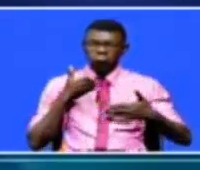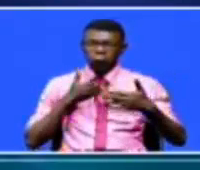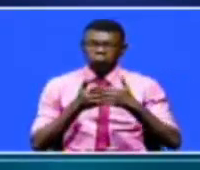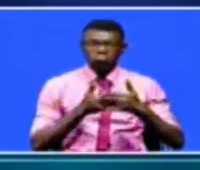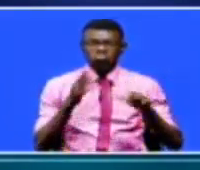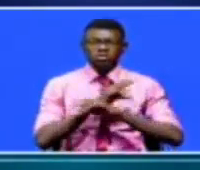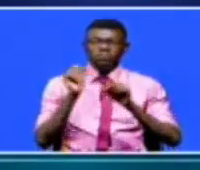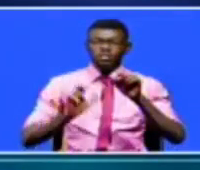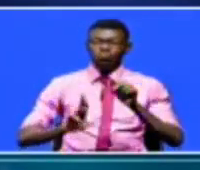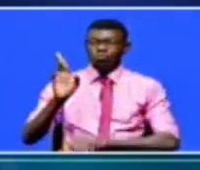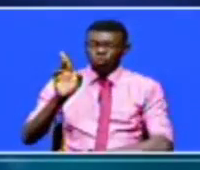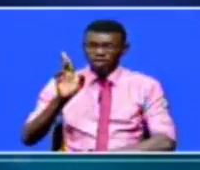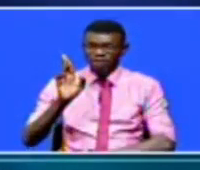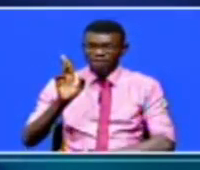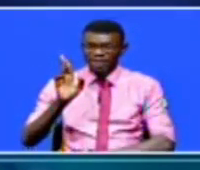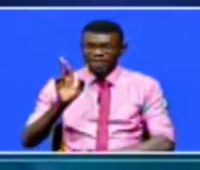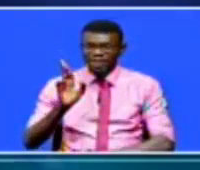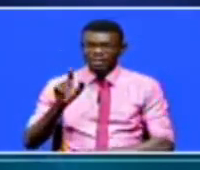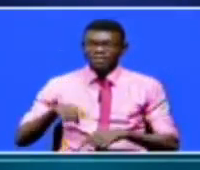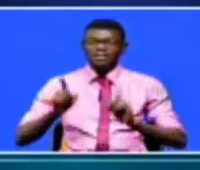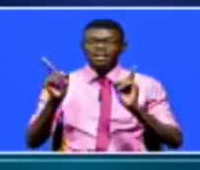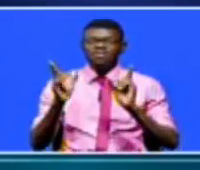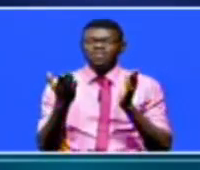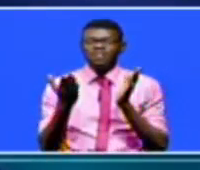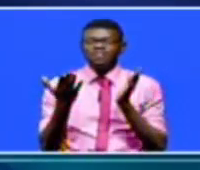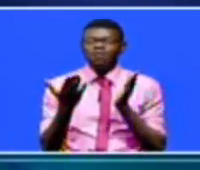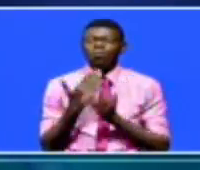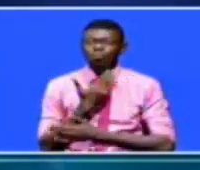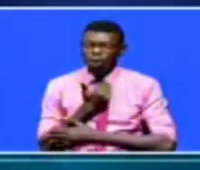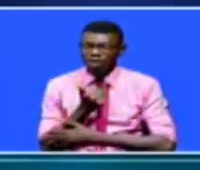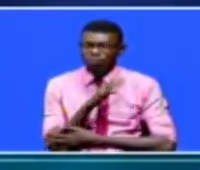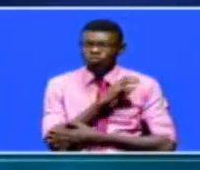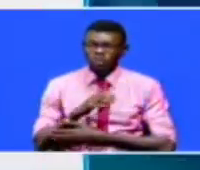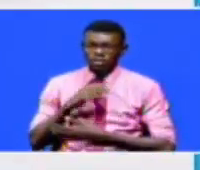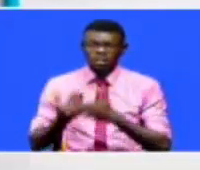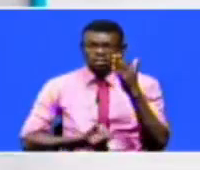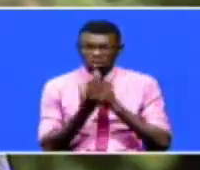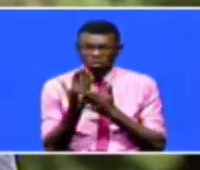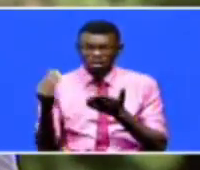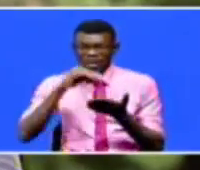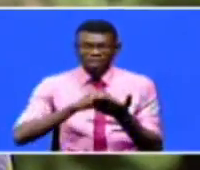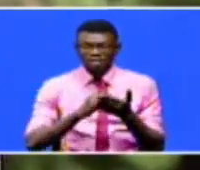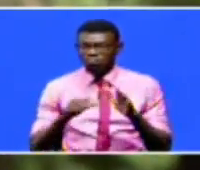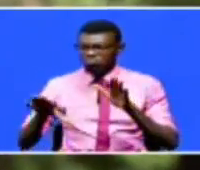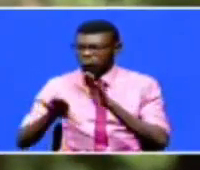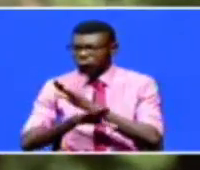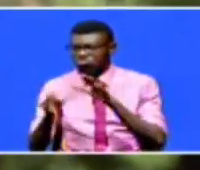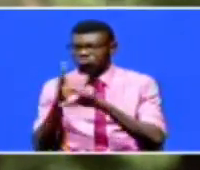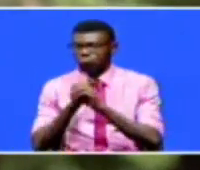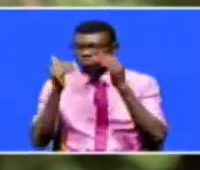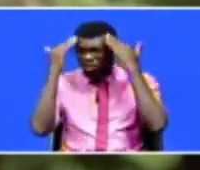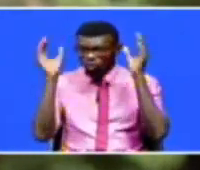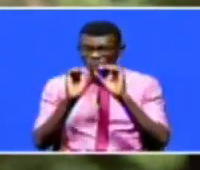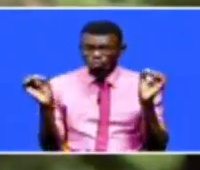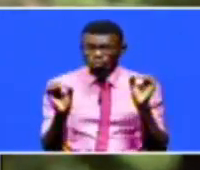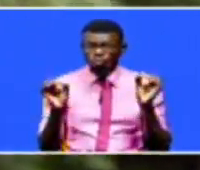Uhuru Kenyatta, who reportedly sanctioned the committee's reconstitution without the former's knowledge. It was started by Tuju